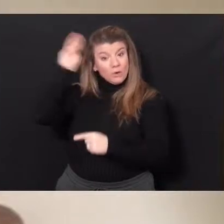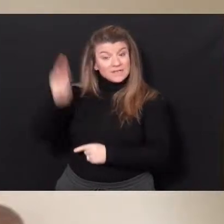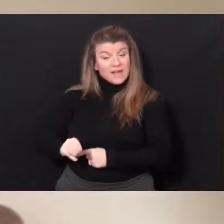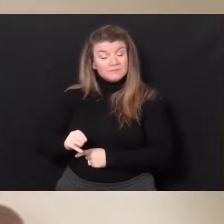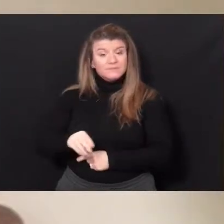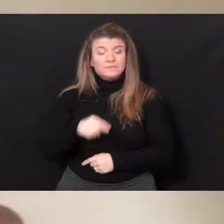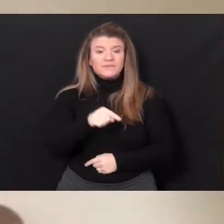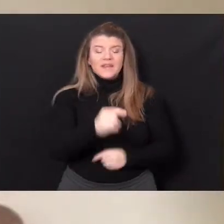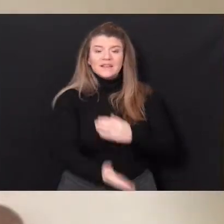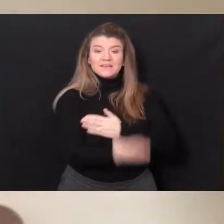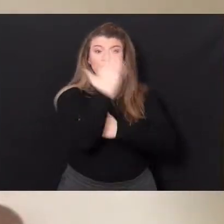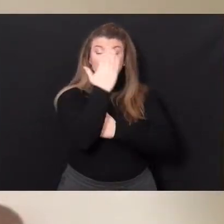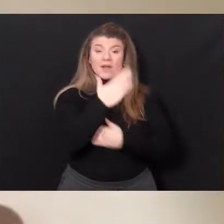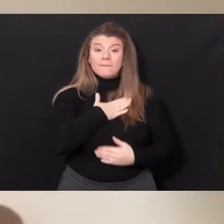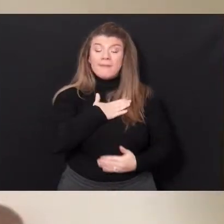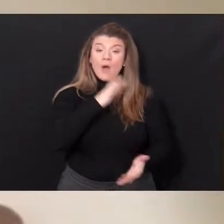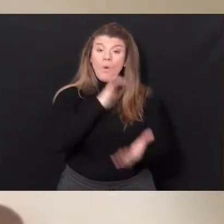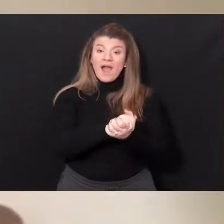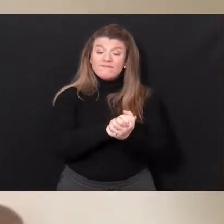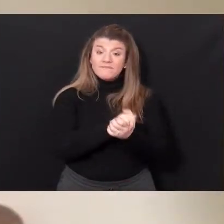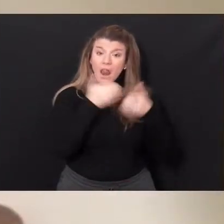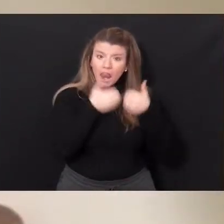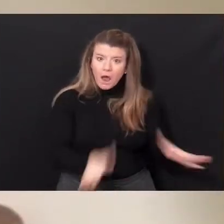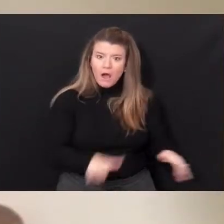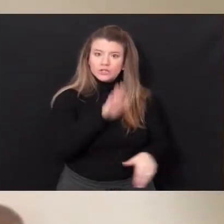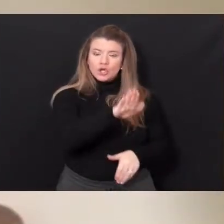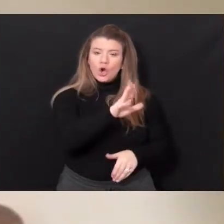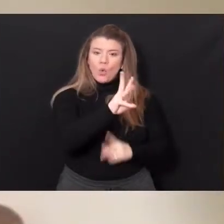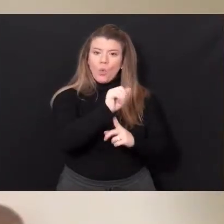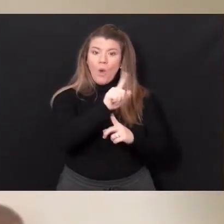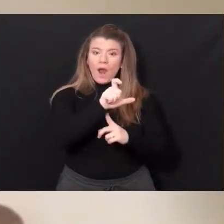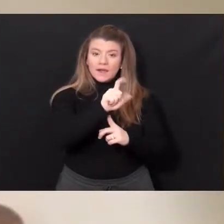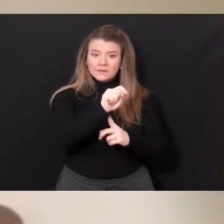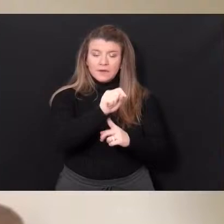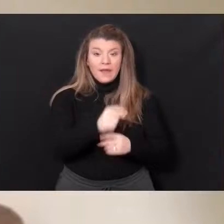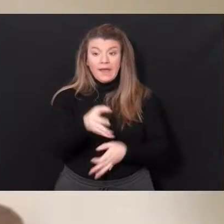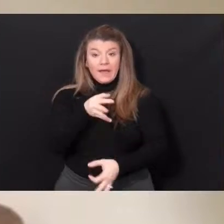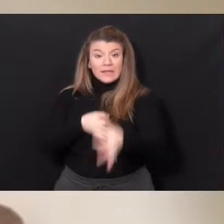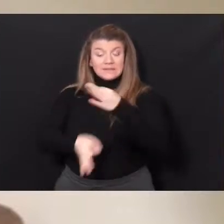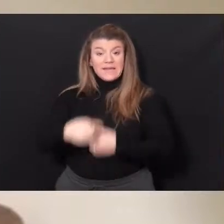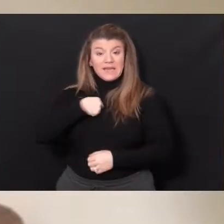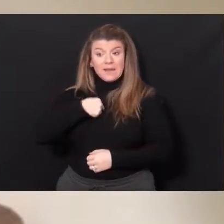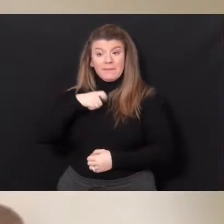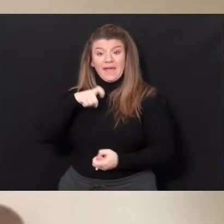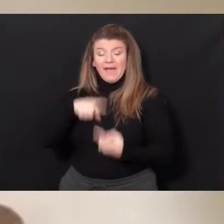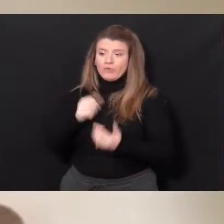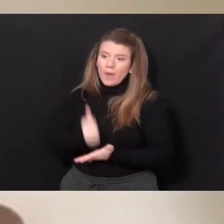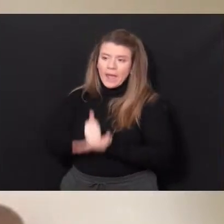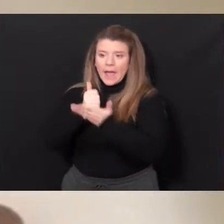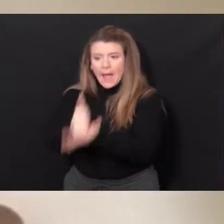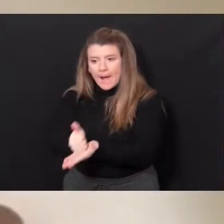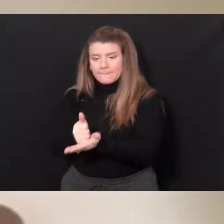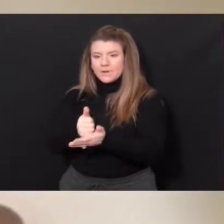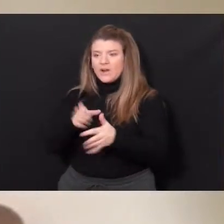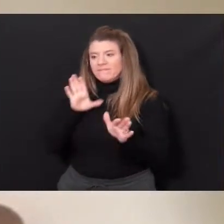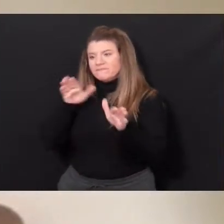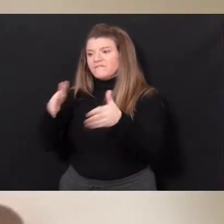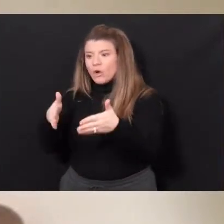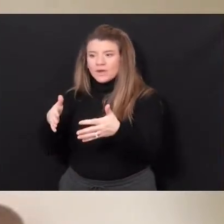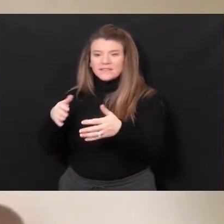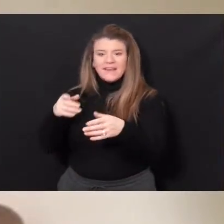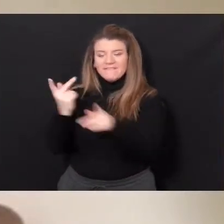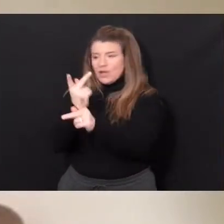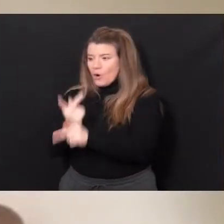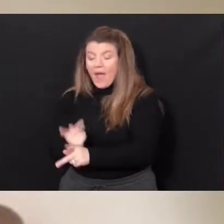her wallet, and instead of me having to spend a lot of time helping her and being able to stay focused on